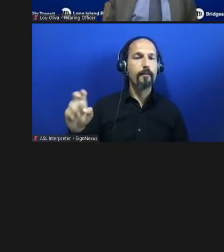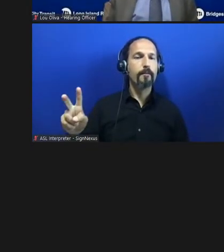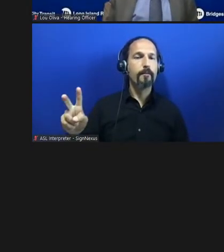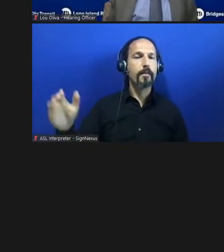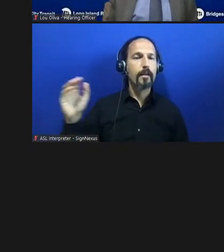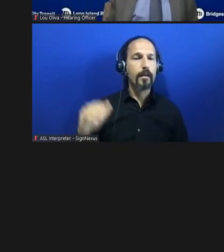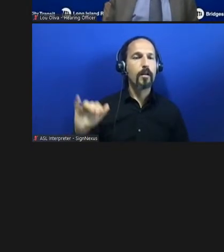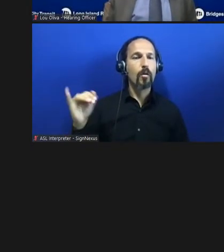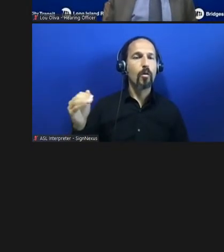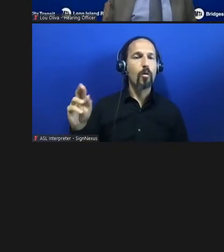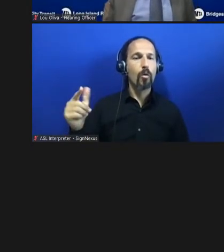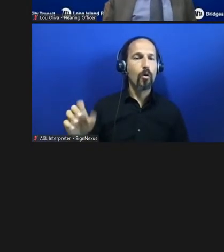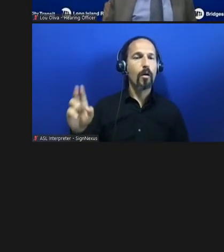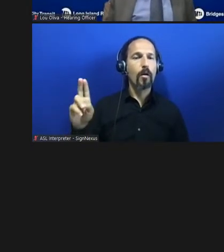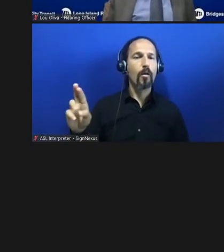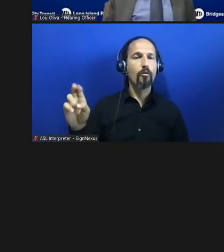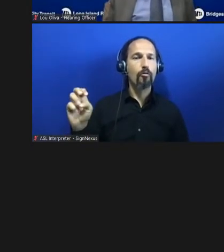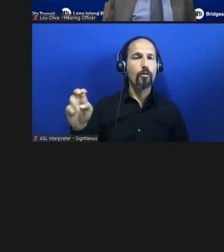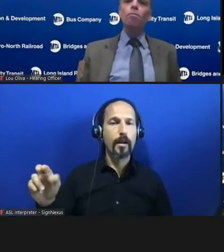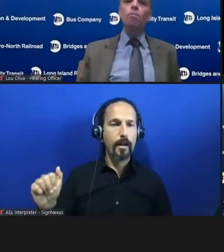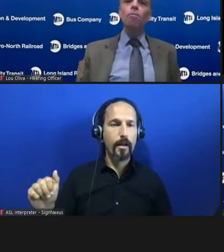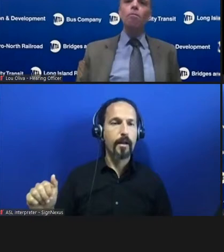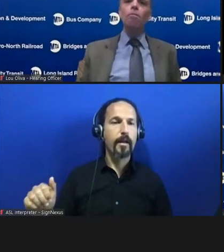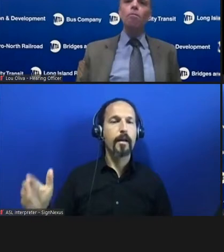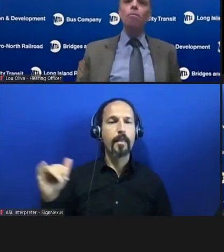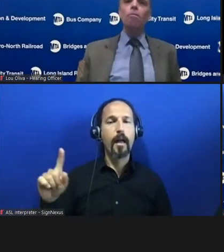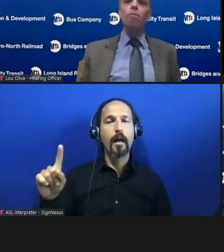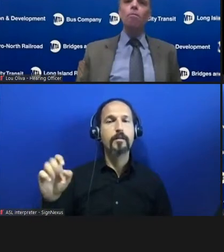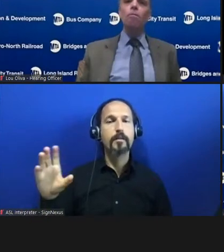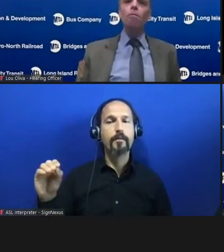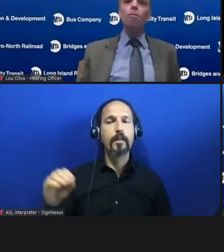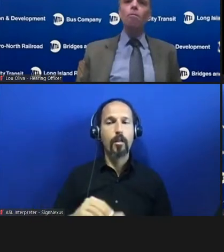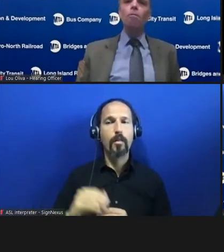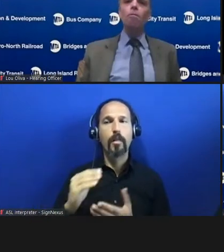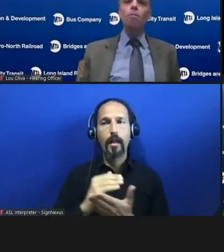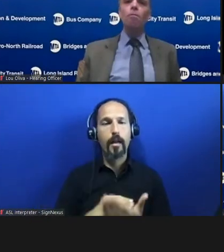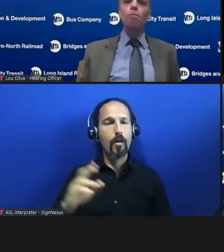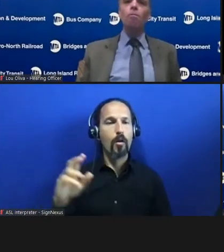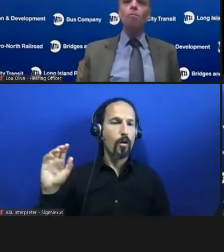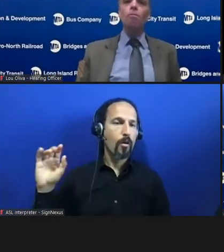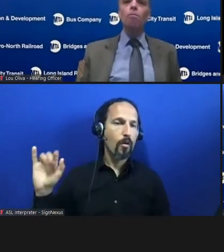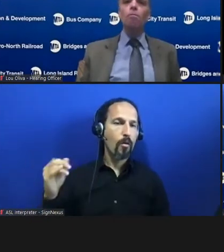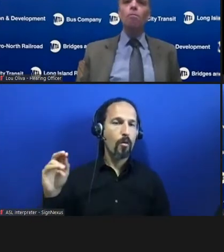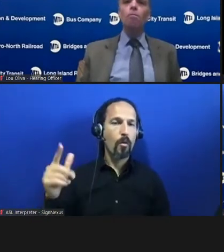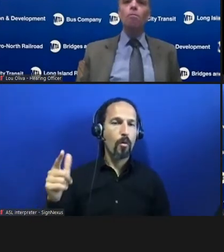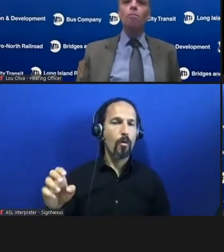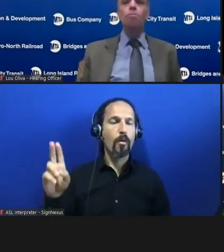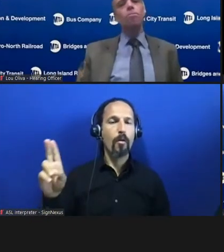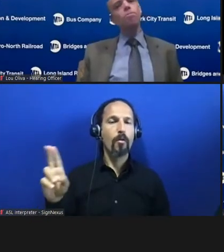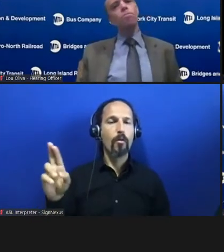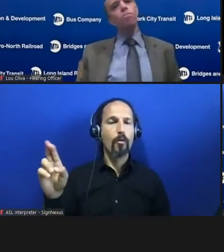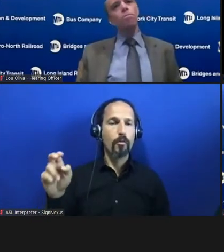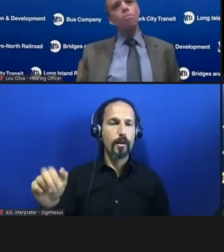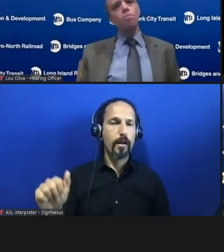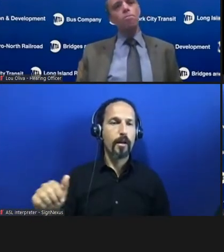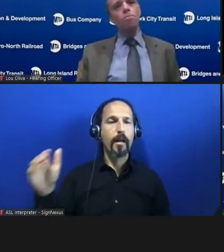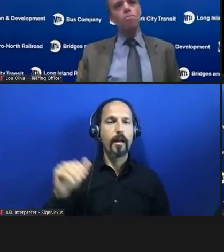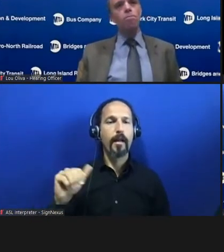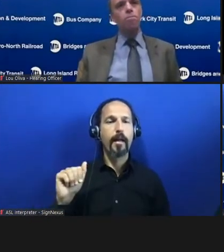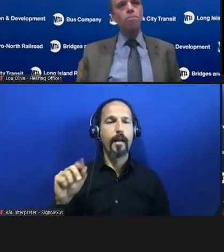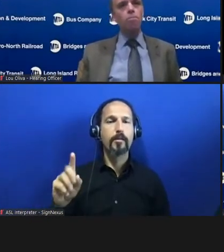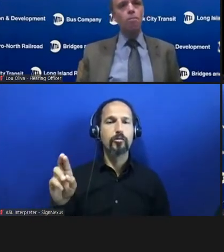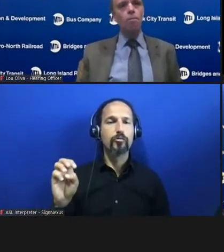the next speaker the 150th on our list is Jorge Urena followed by Andrew Stern